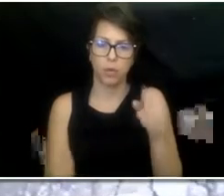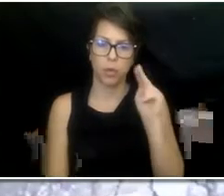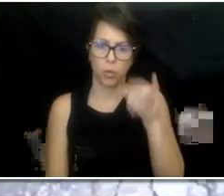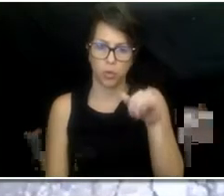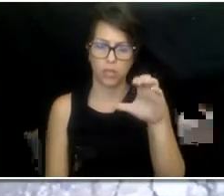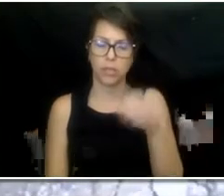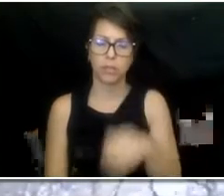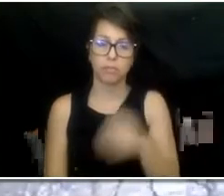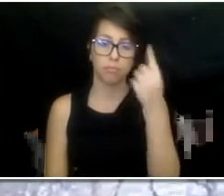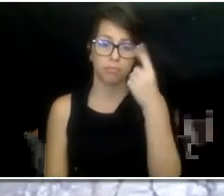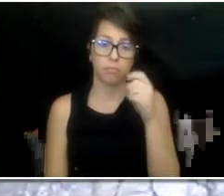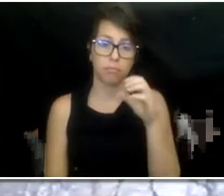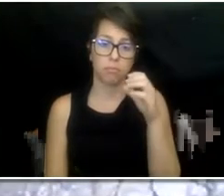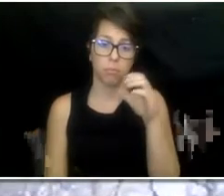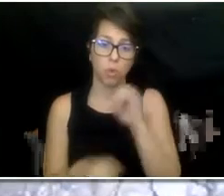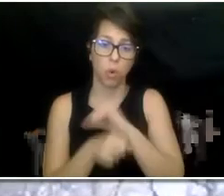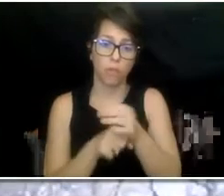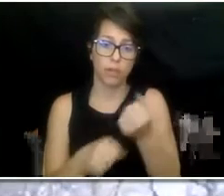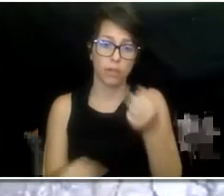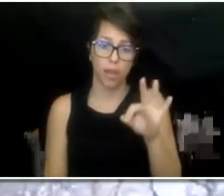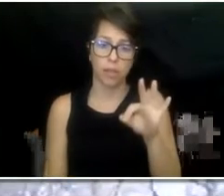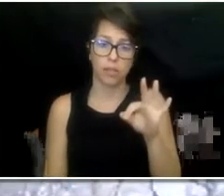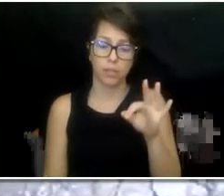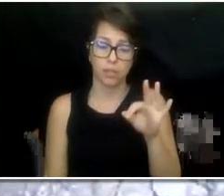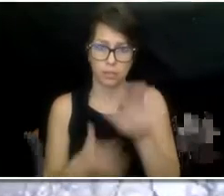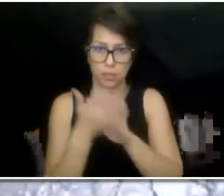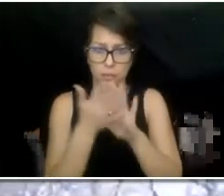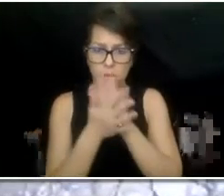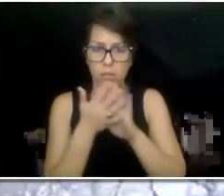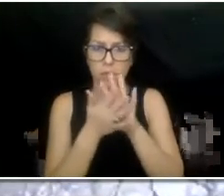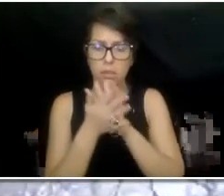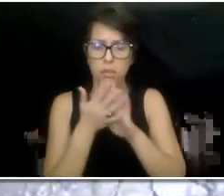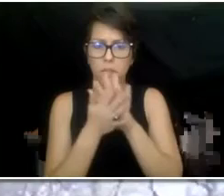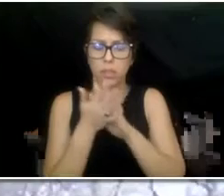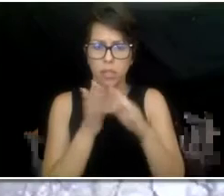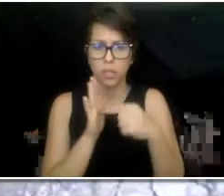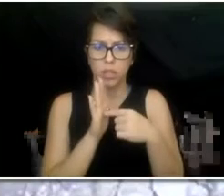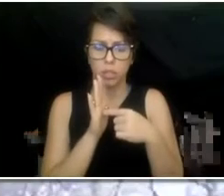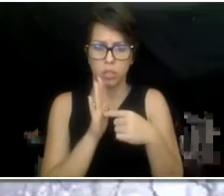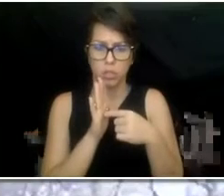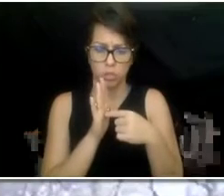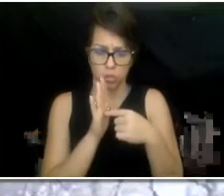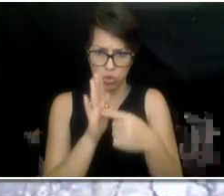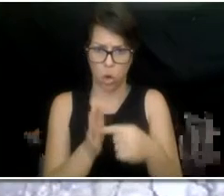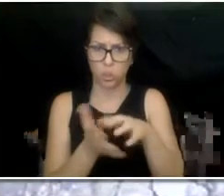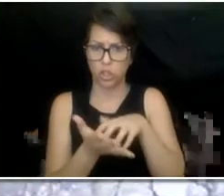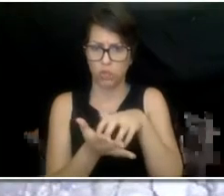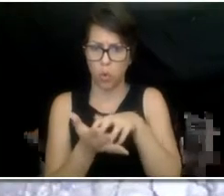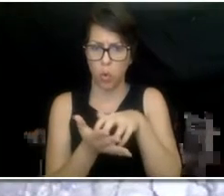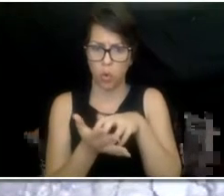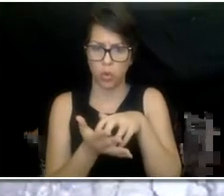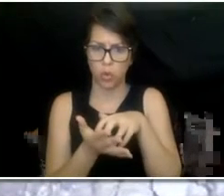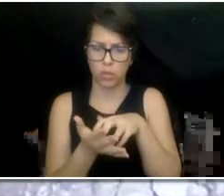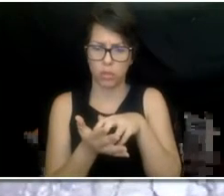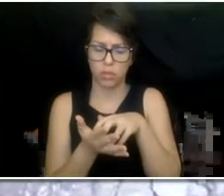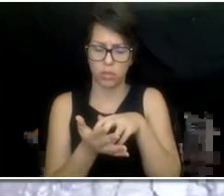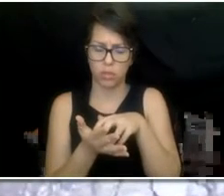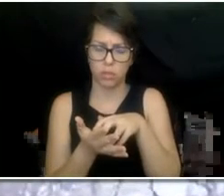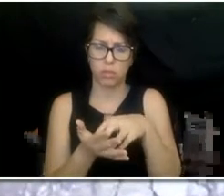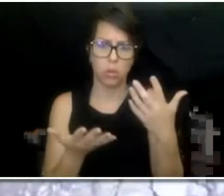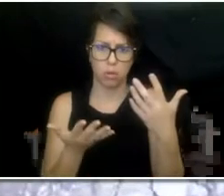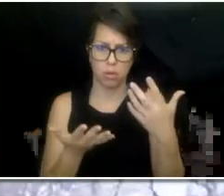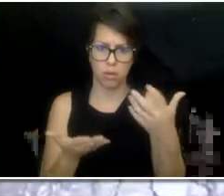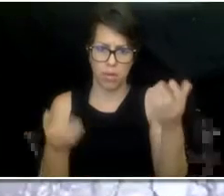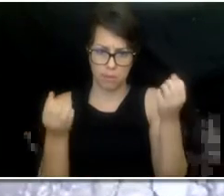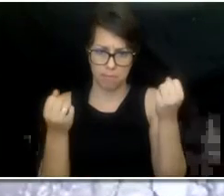challenges that we know keep people from seeking help and finding safety domestic violence is is